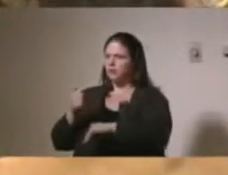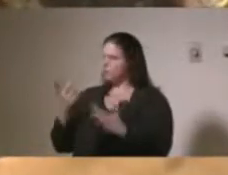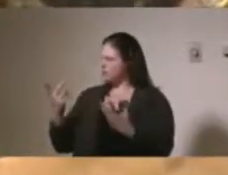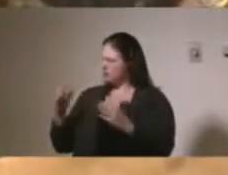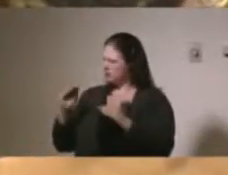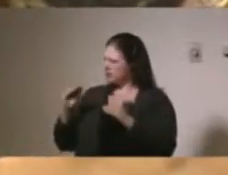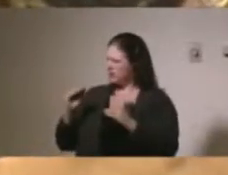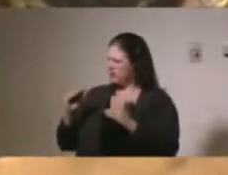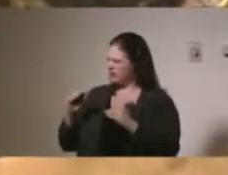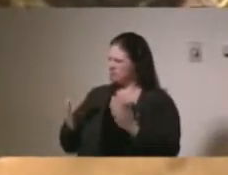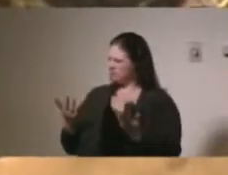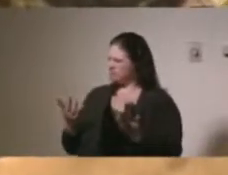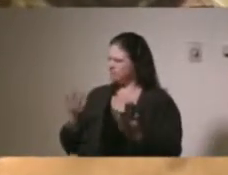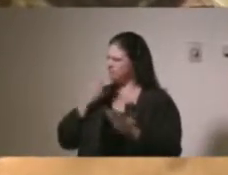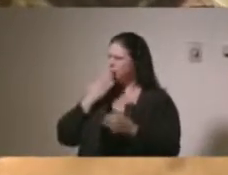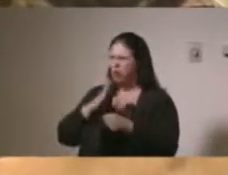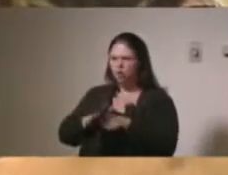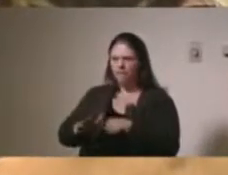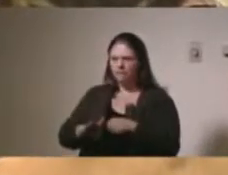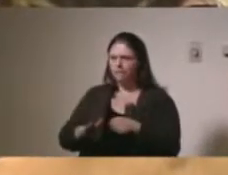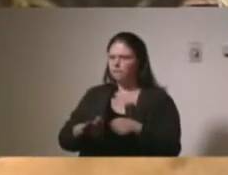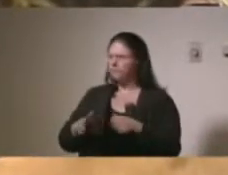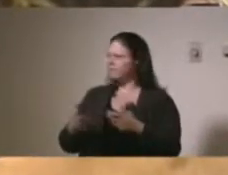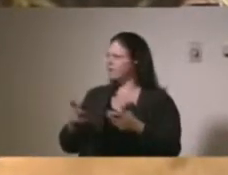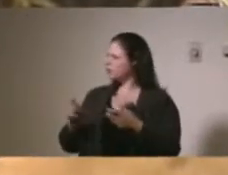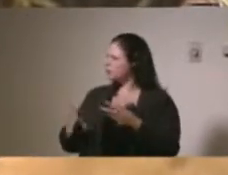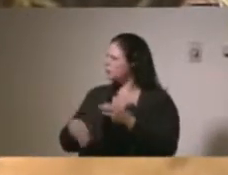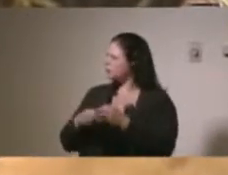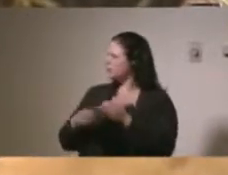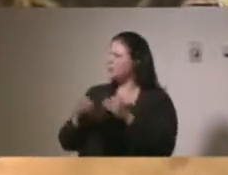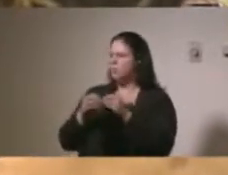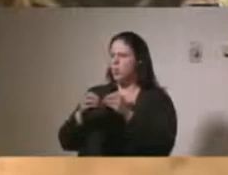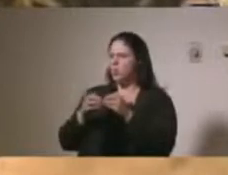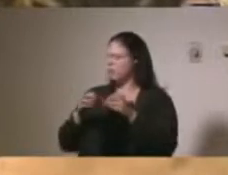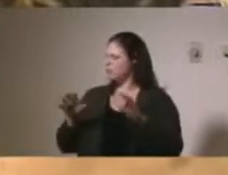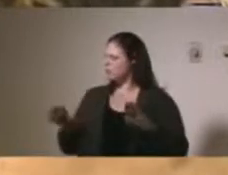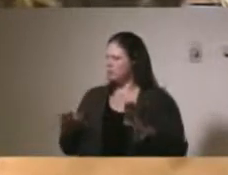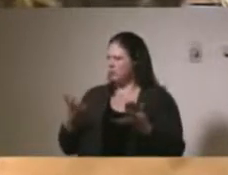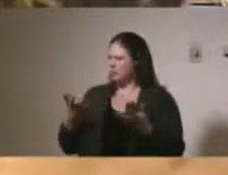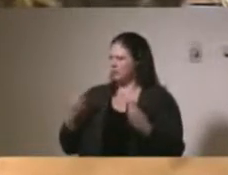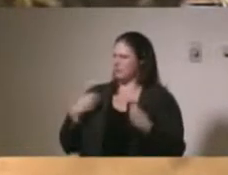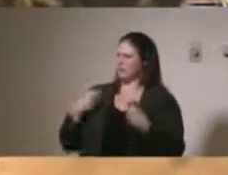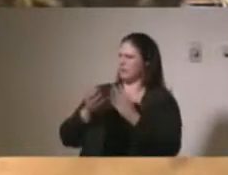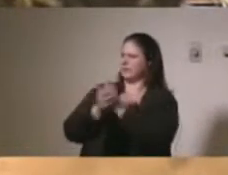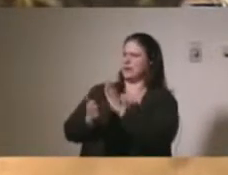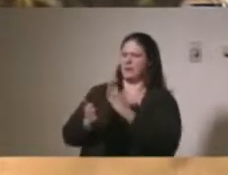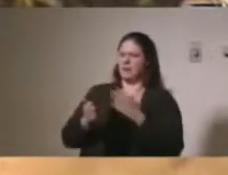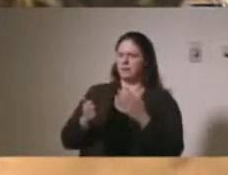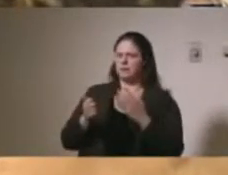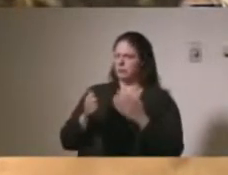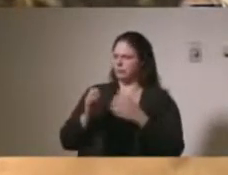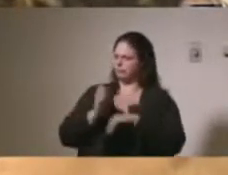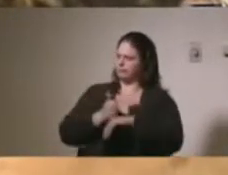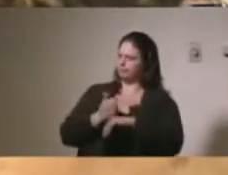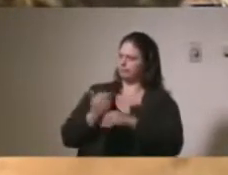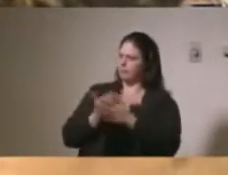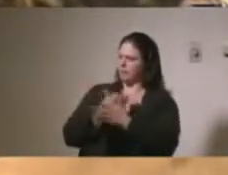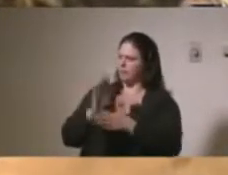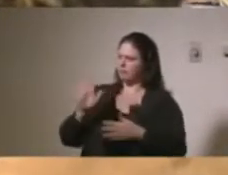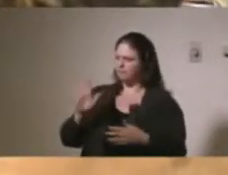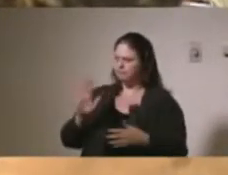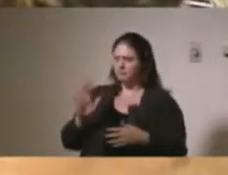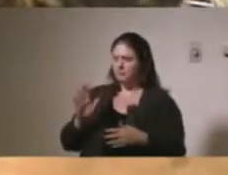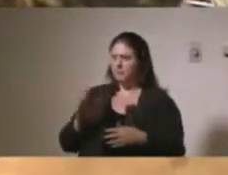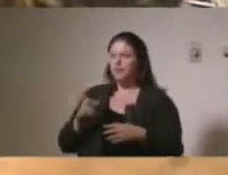training is not adequate, not enough to move forward. We had a bank in